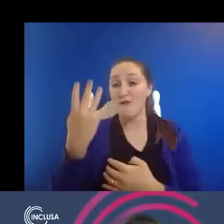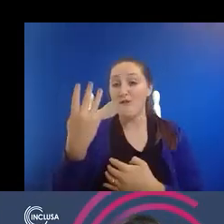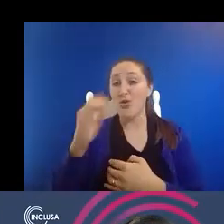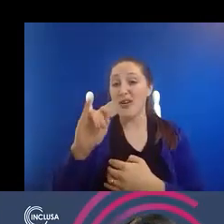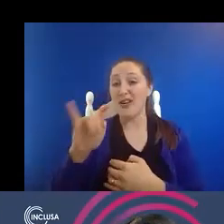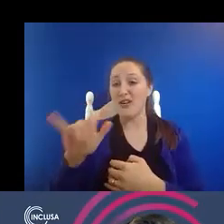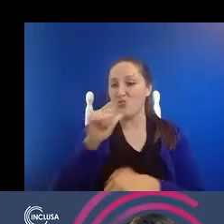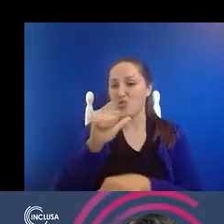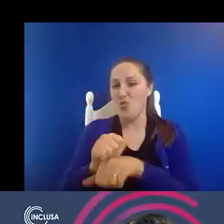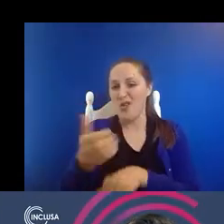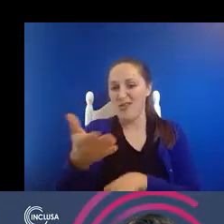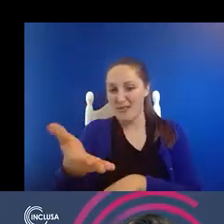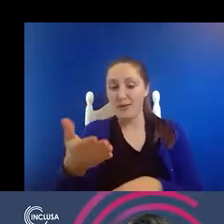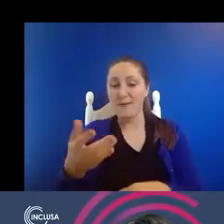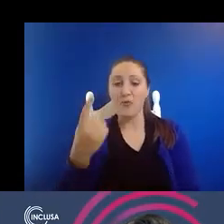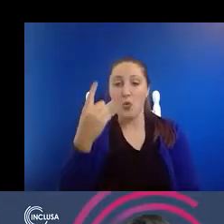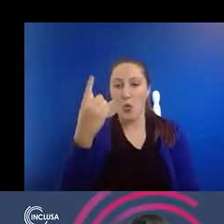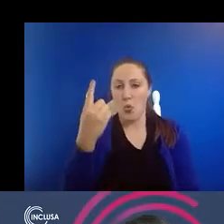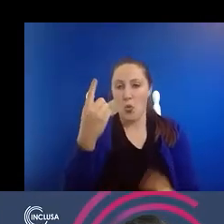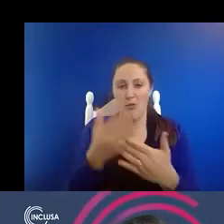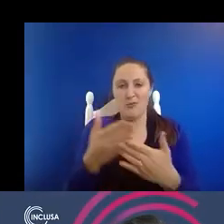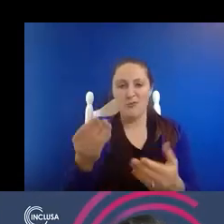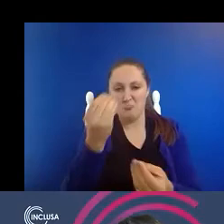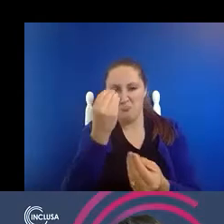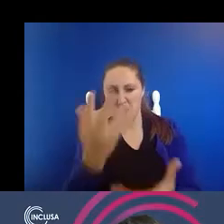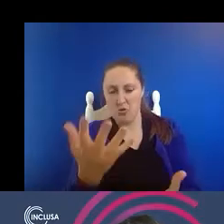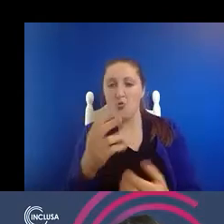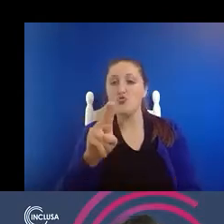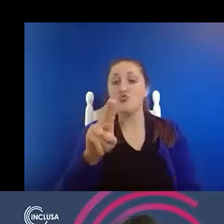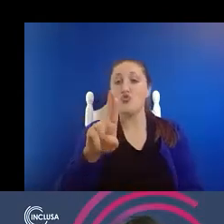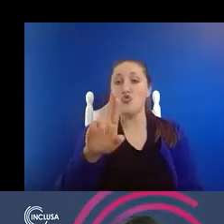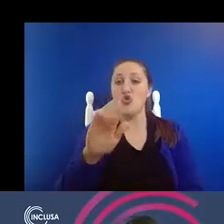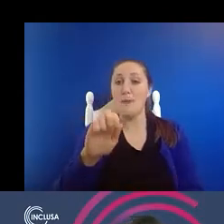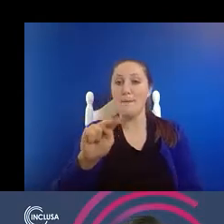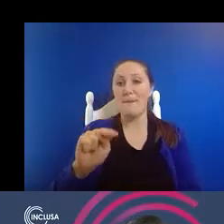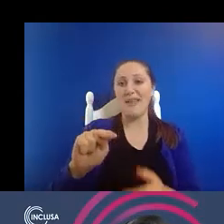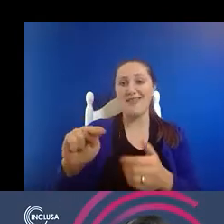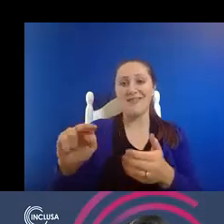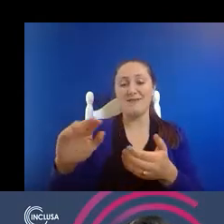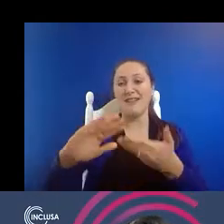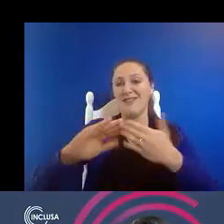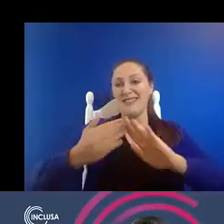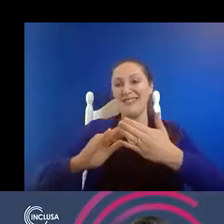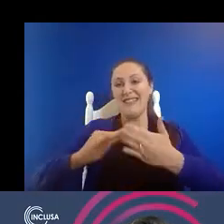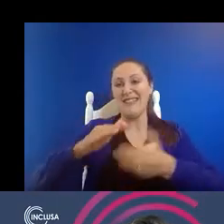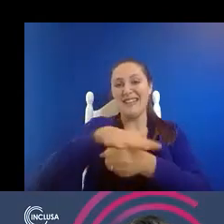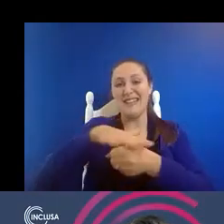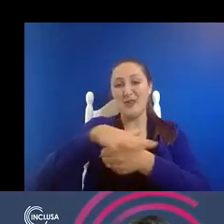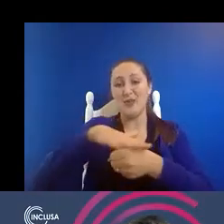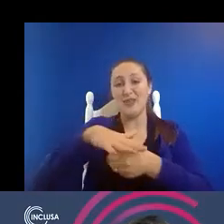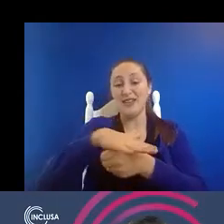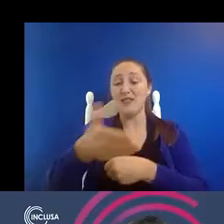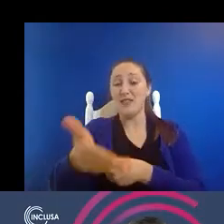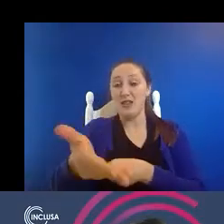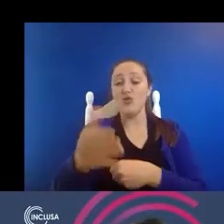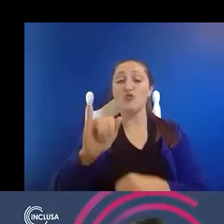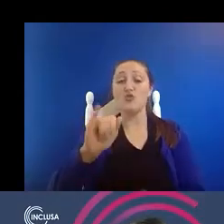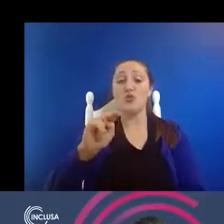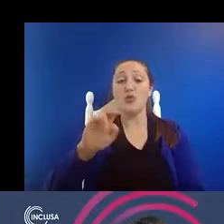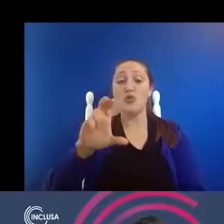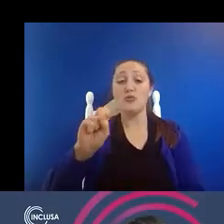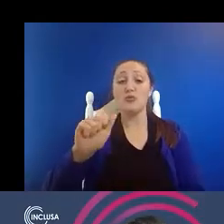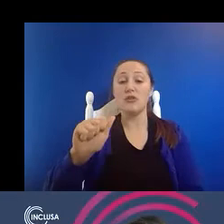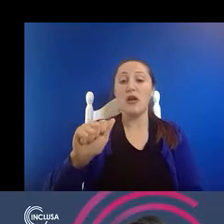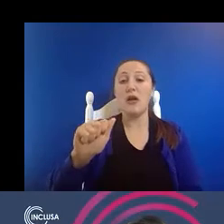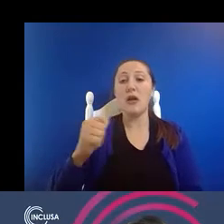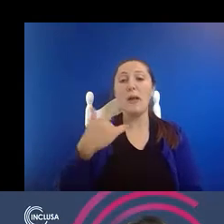one of the things to highlight here is those are the most urban and metropolitan areas in the state of Wisconsin. Inclusa finds herself in what I